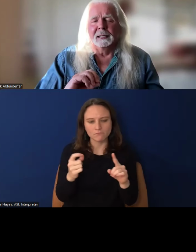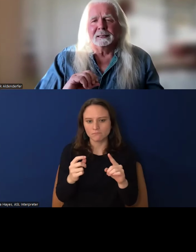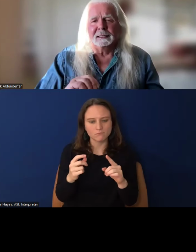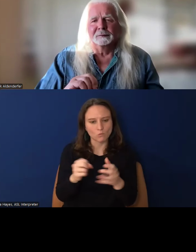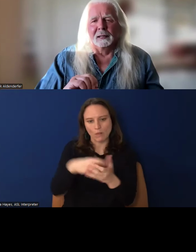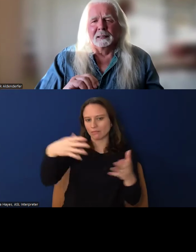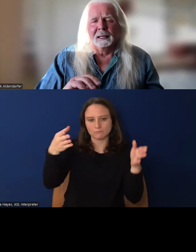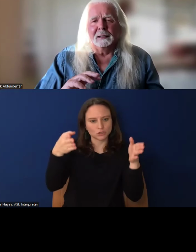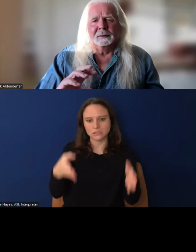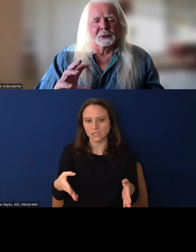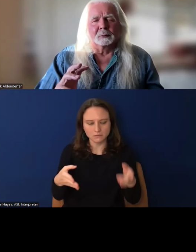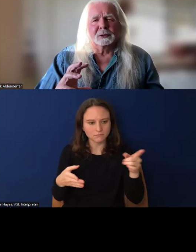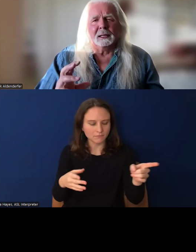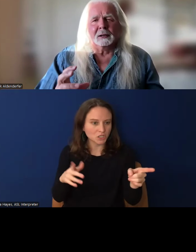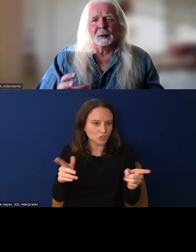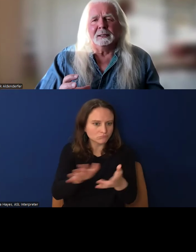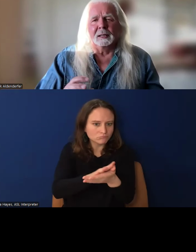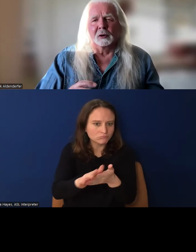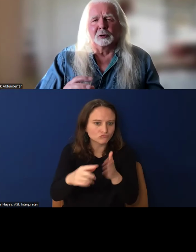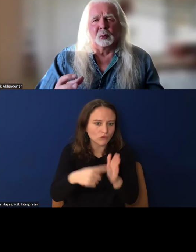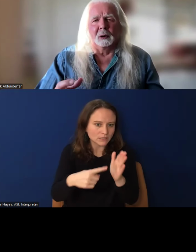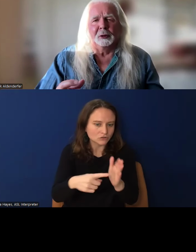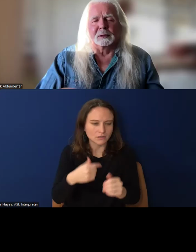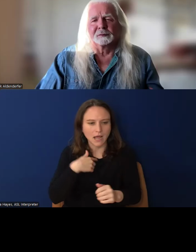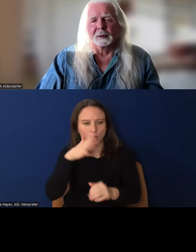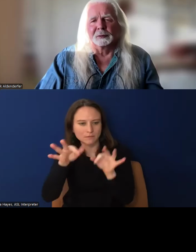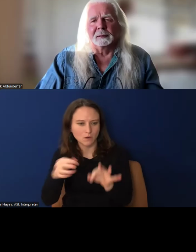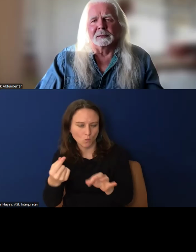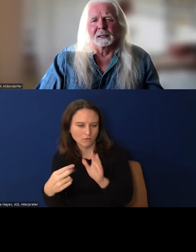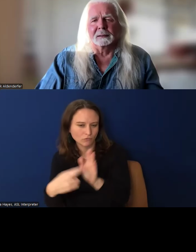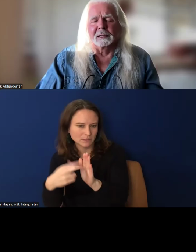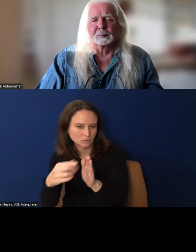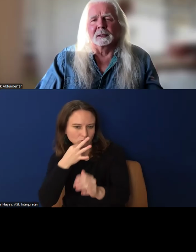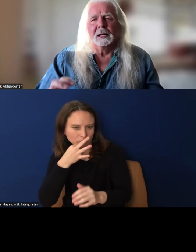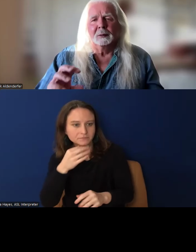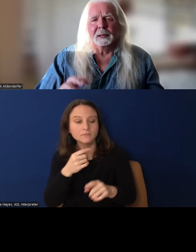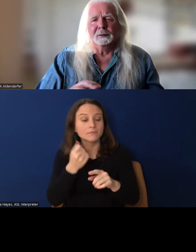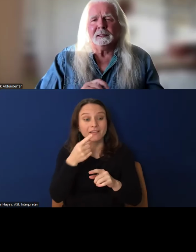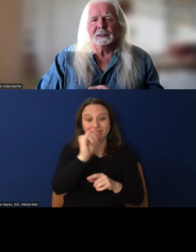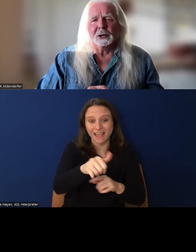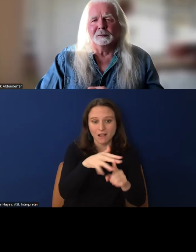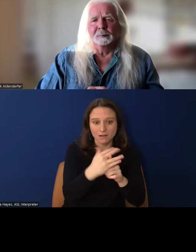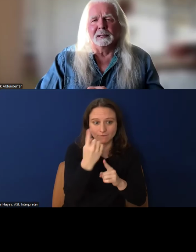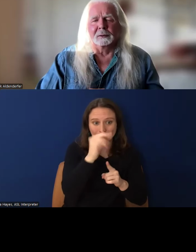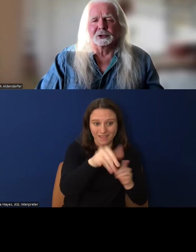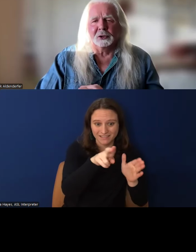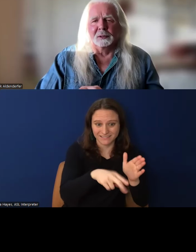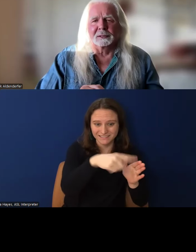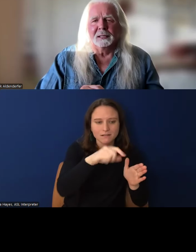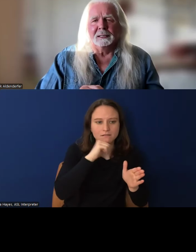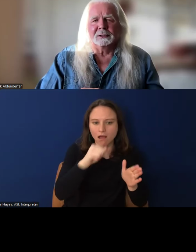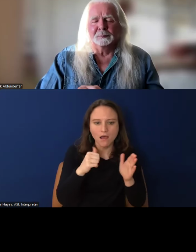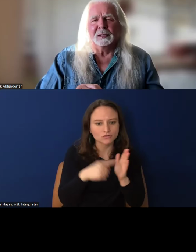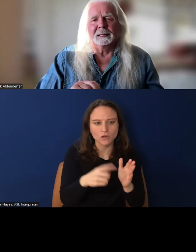they signify. So there was not a great deal of other wealth that was found within this context. But what I think these coffin panels show